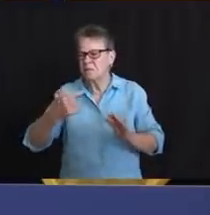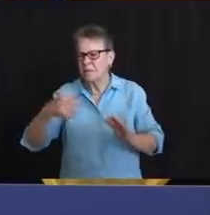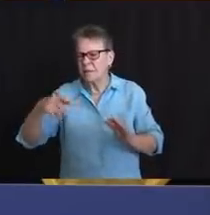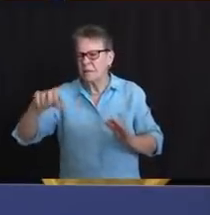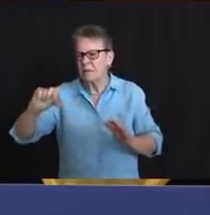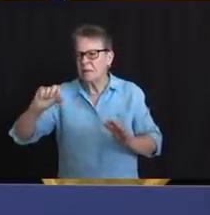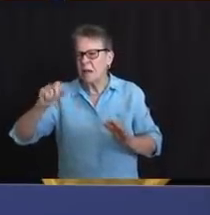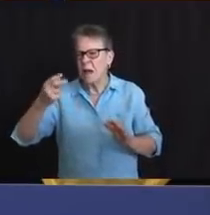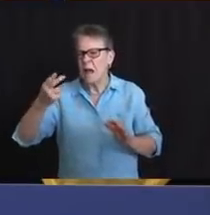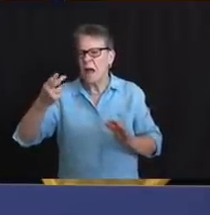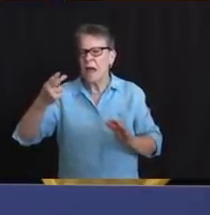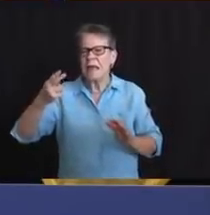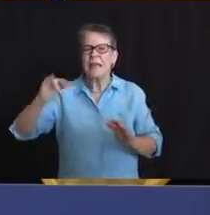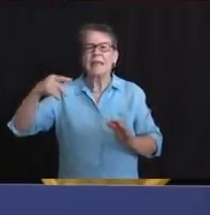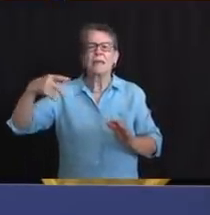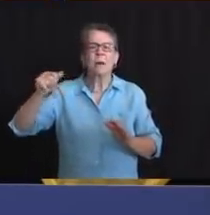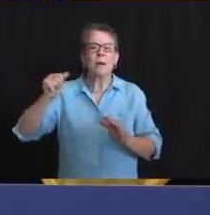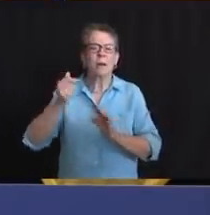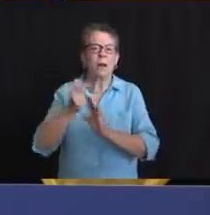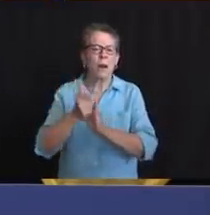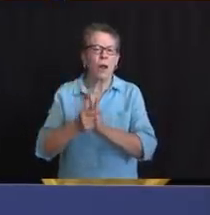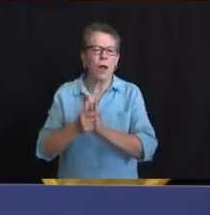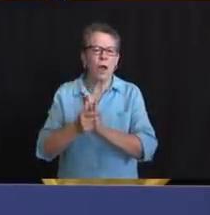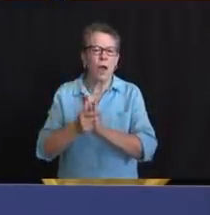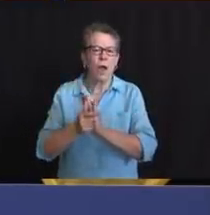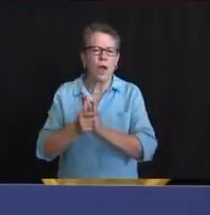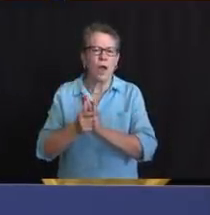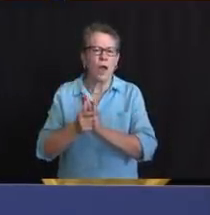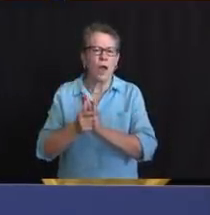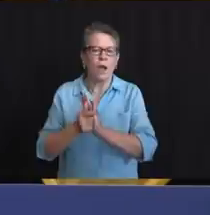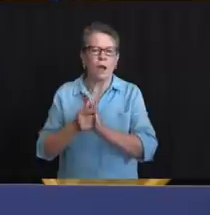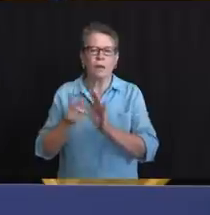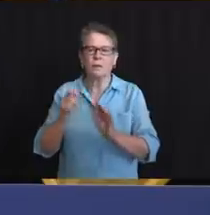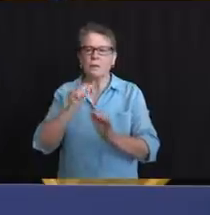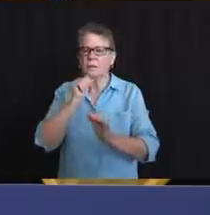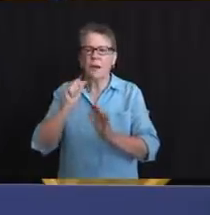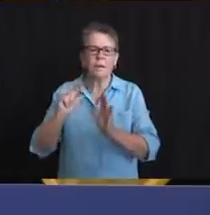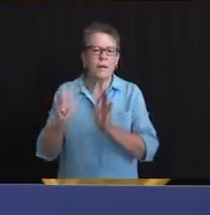capacity, correct, Paramount? Indoor as well. Yep.